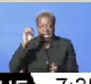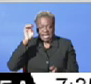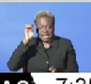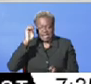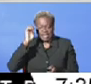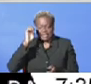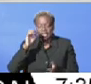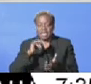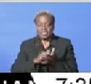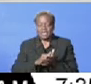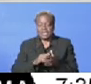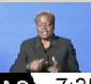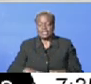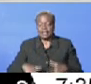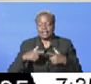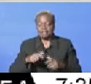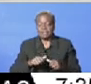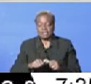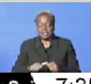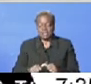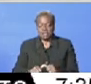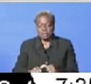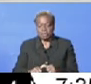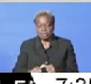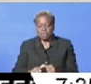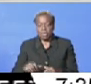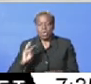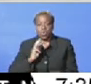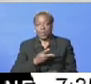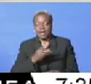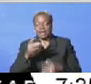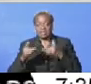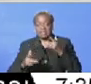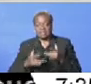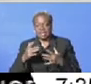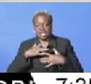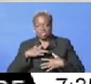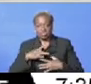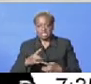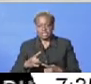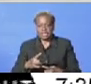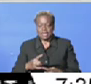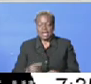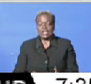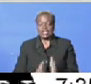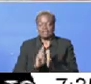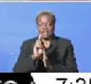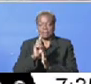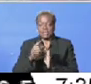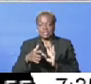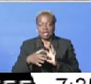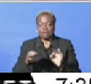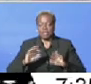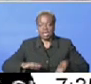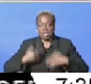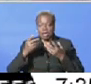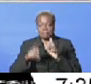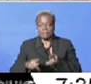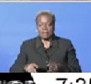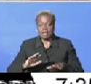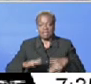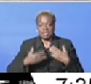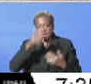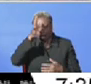and continue to live our lives the way he did. You know, be very concerned and interested with the development of the youth, in particular young men in